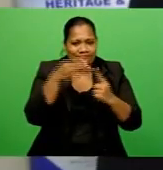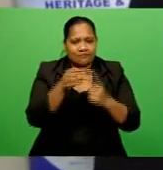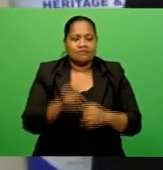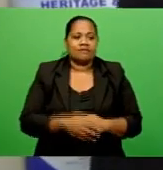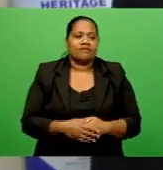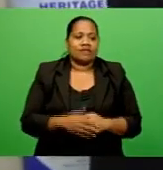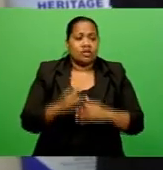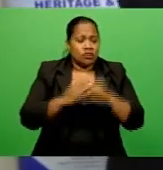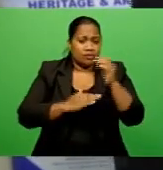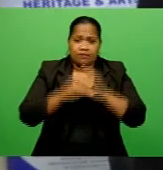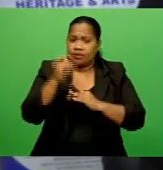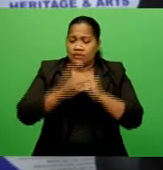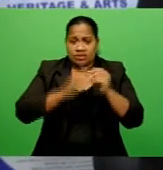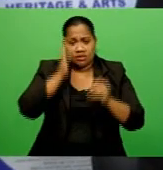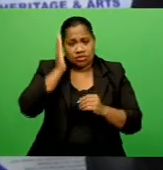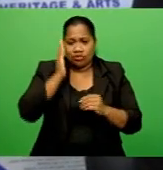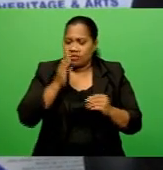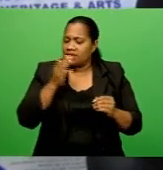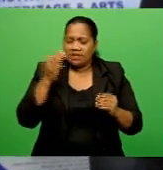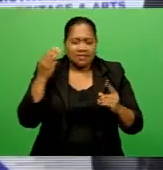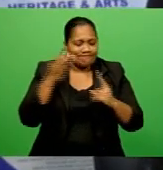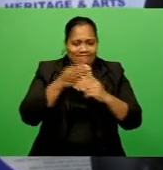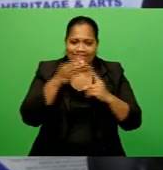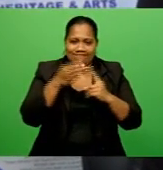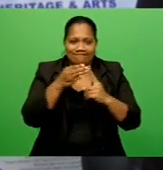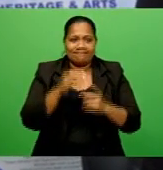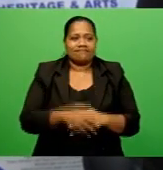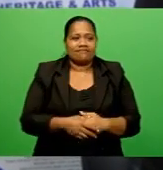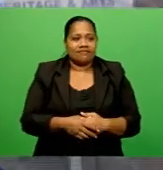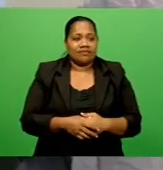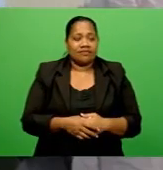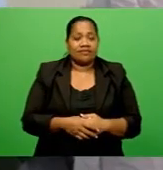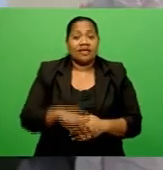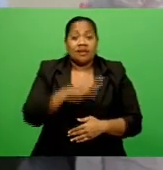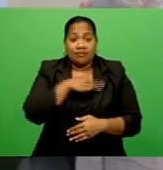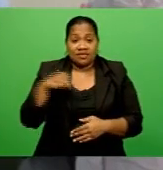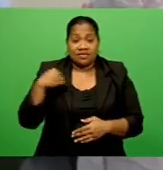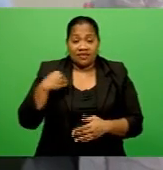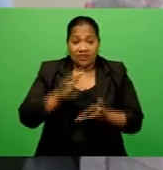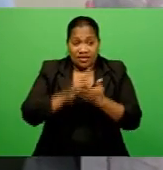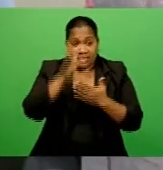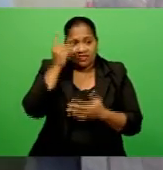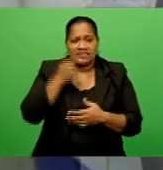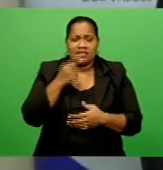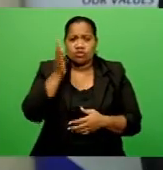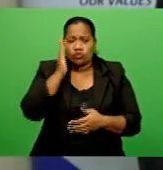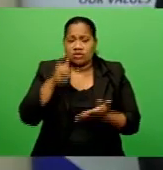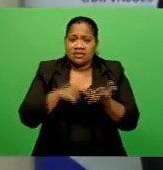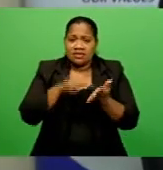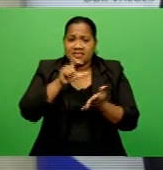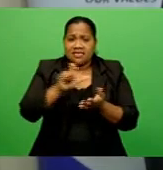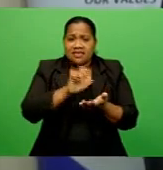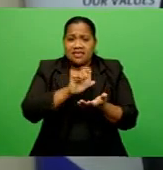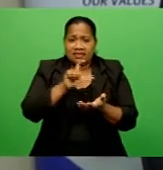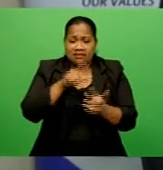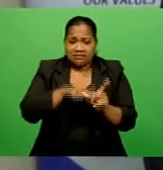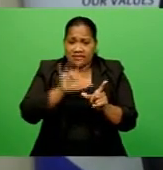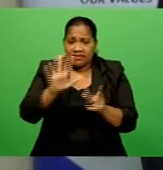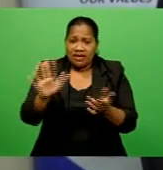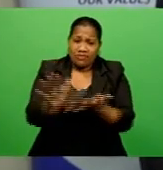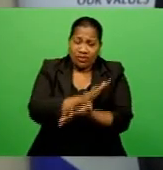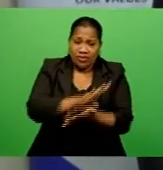priority. Minister for Education Rosie Akbar says schools that were damaged by TC have been repaired